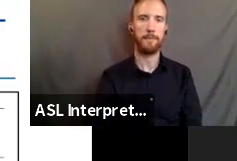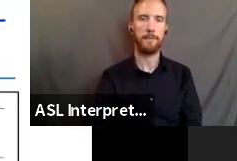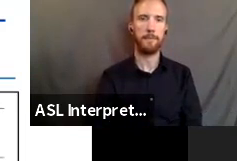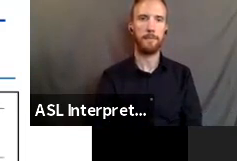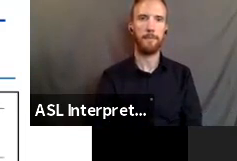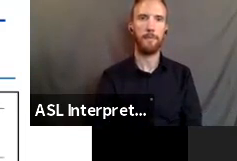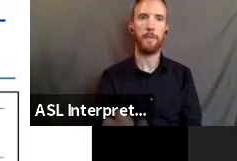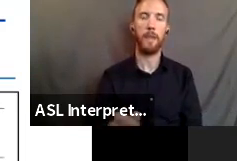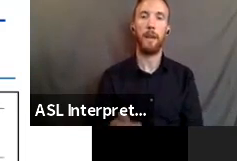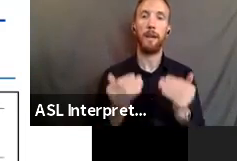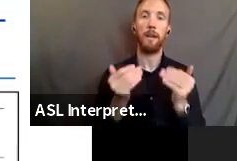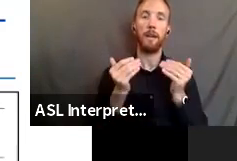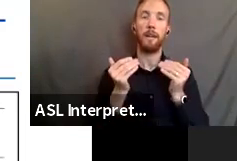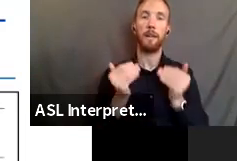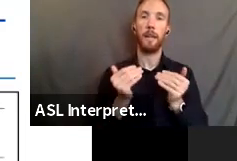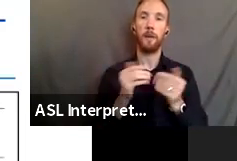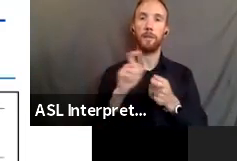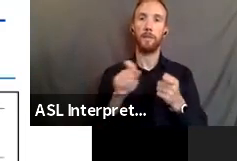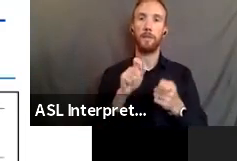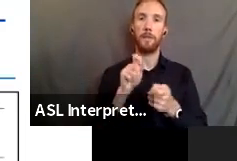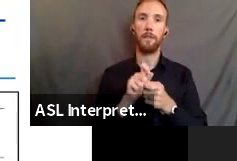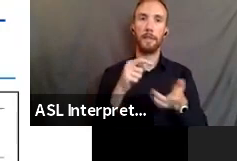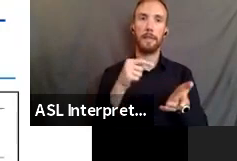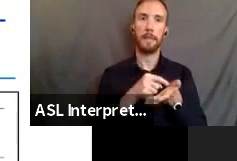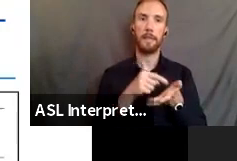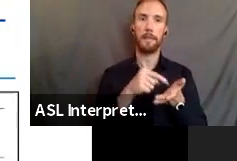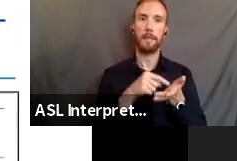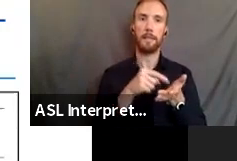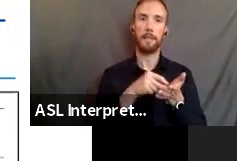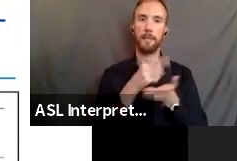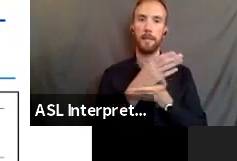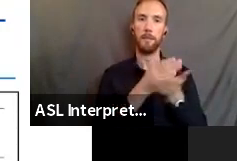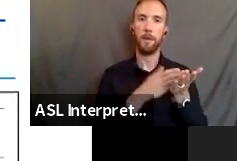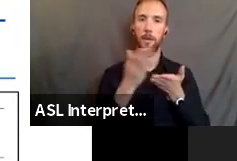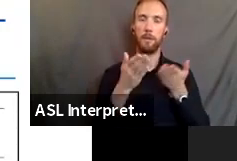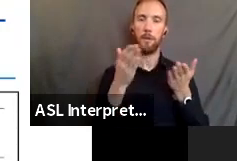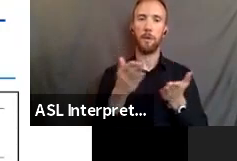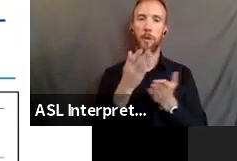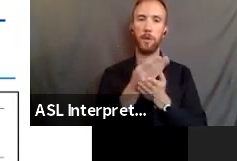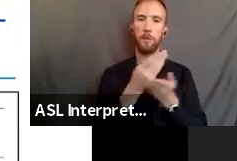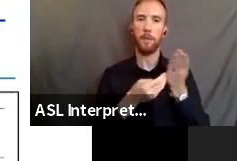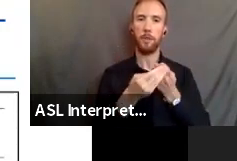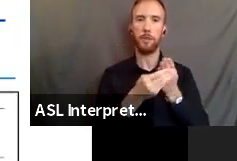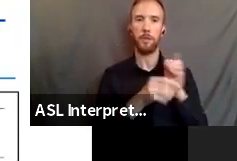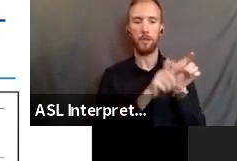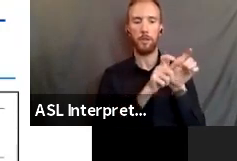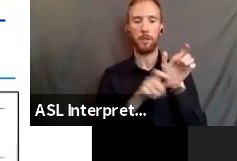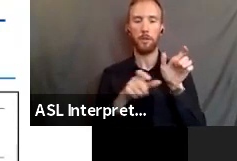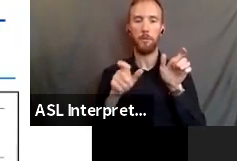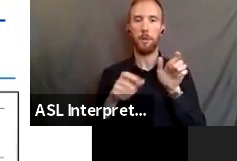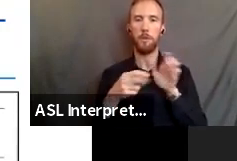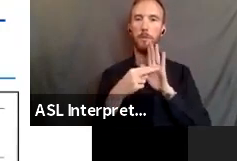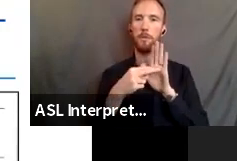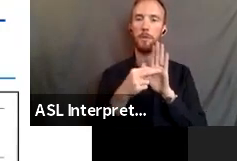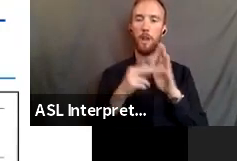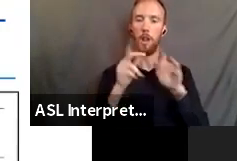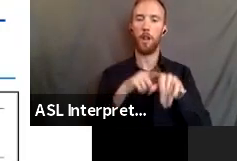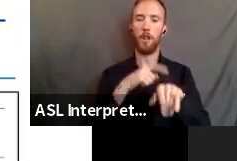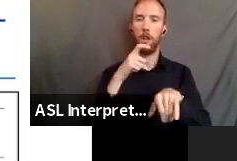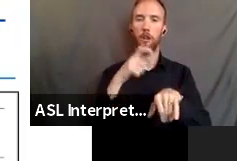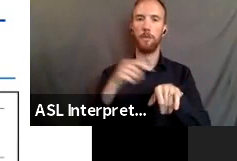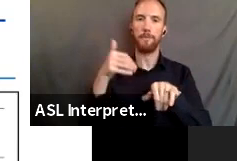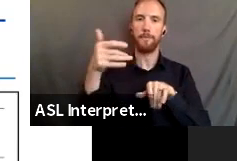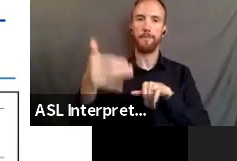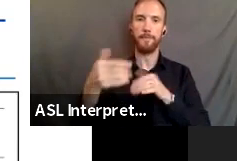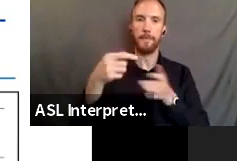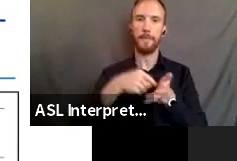now looking specifically at the debt service component of the proposed budget the bar chart here illustrates the district's long-term debt payments